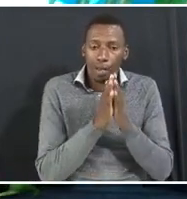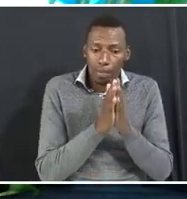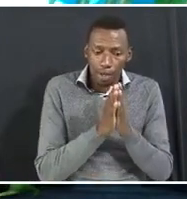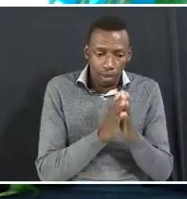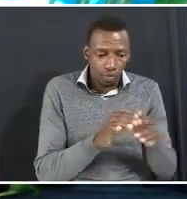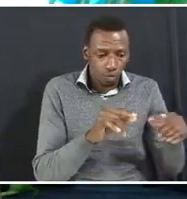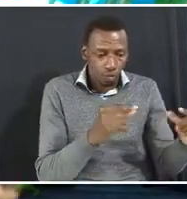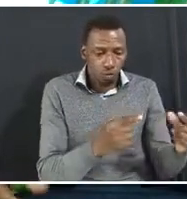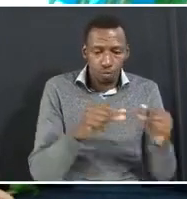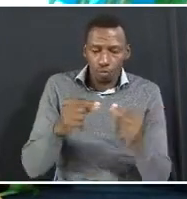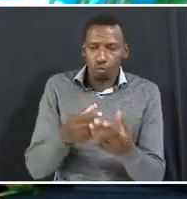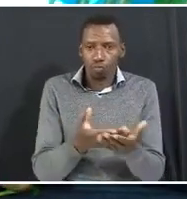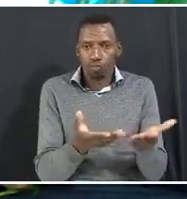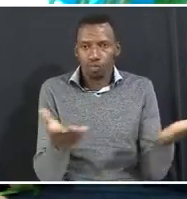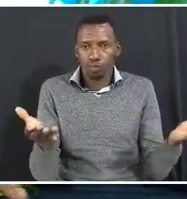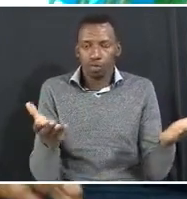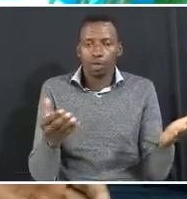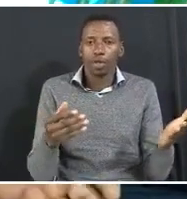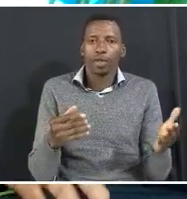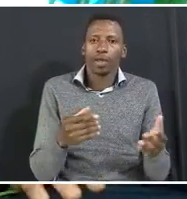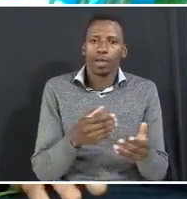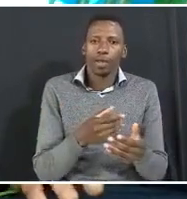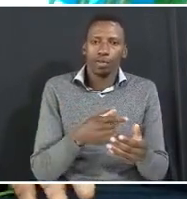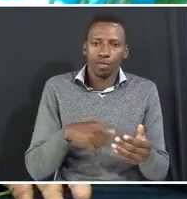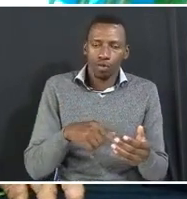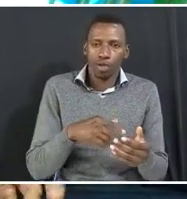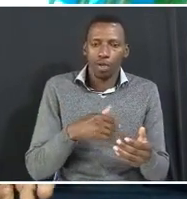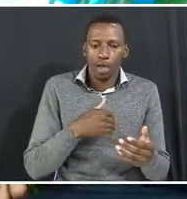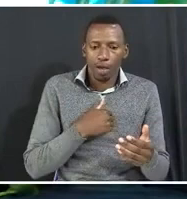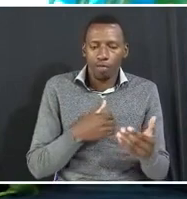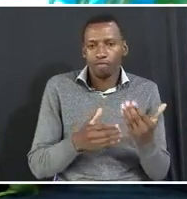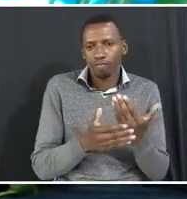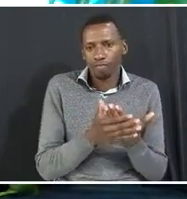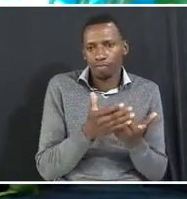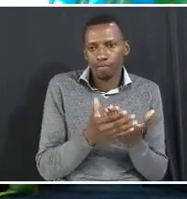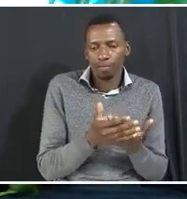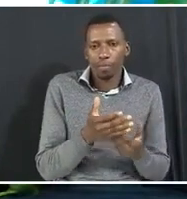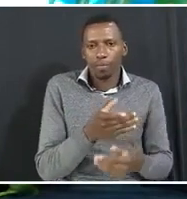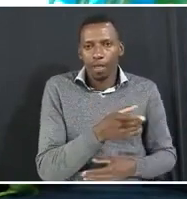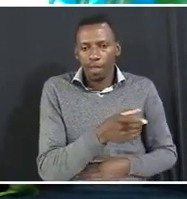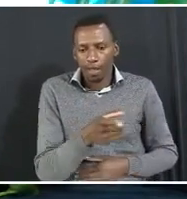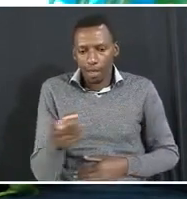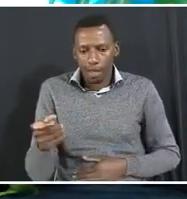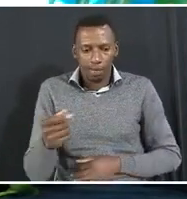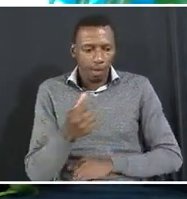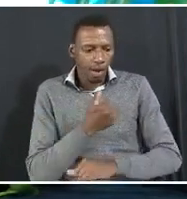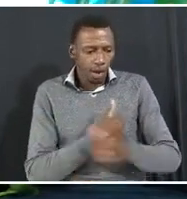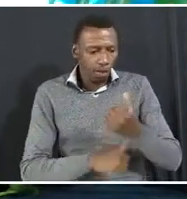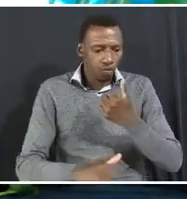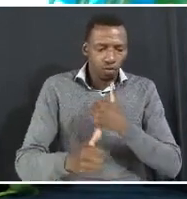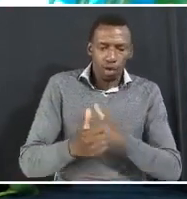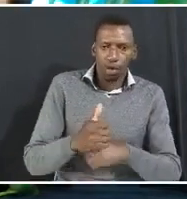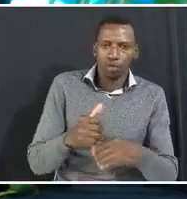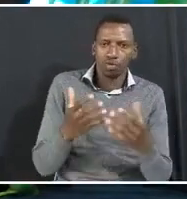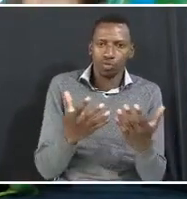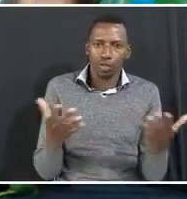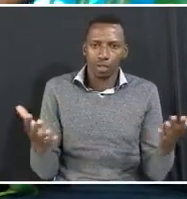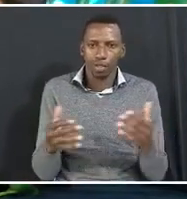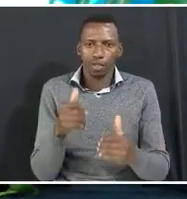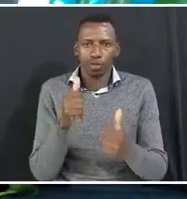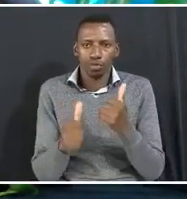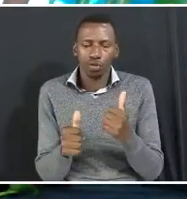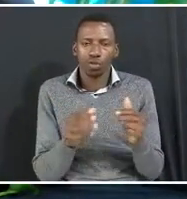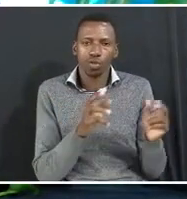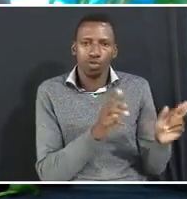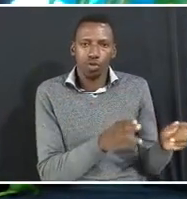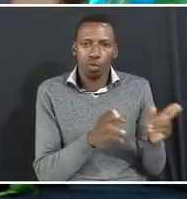cells also, I have said, they have hospitality. They do things which are